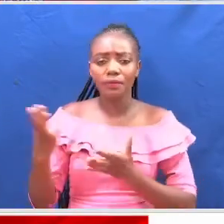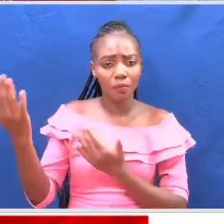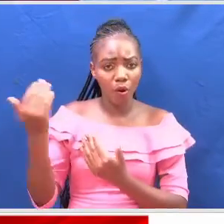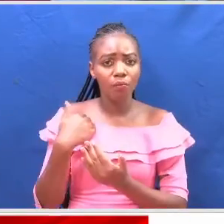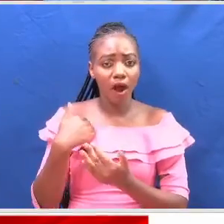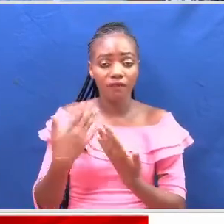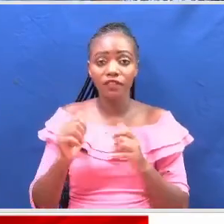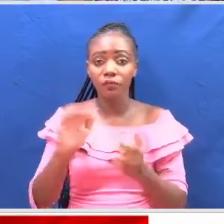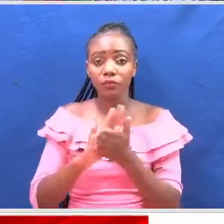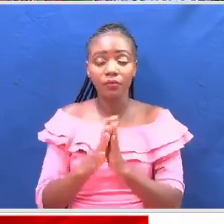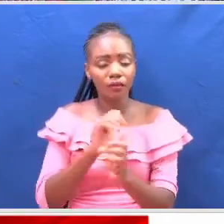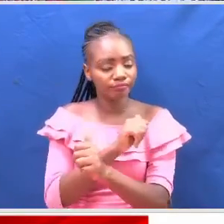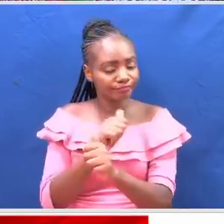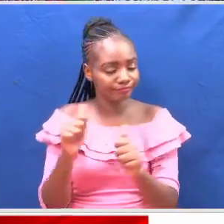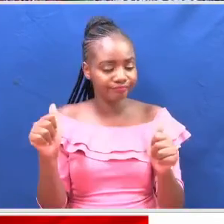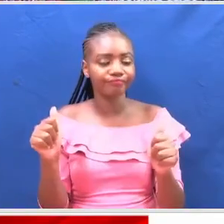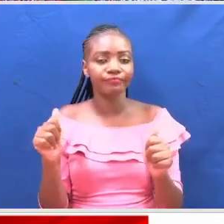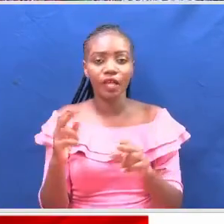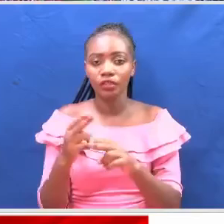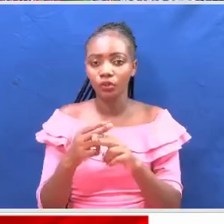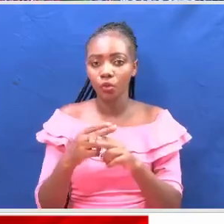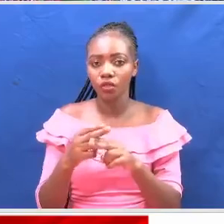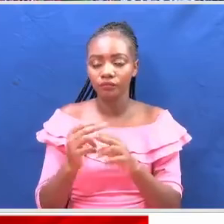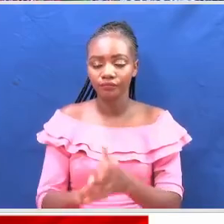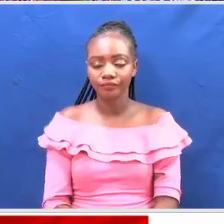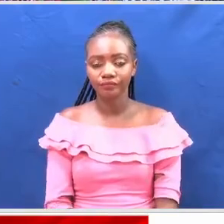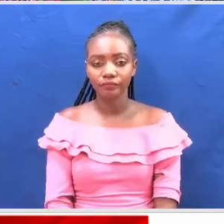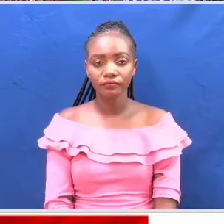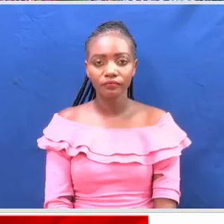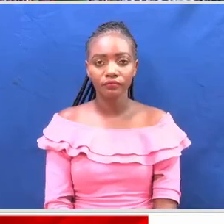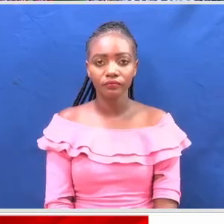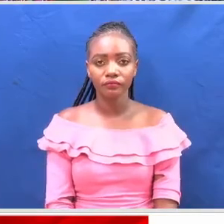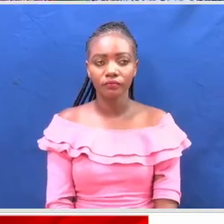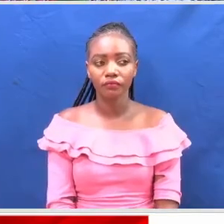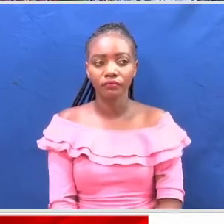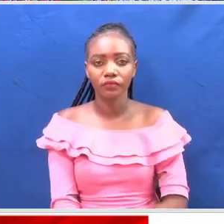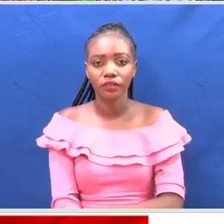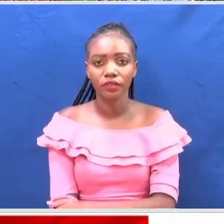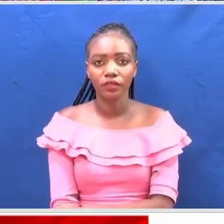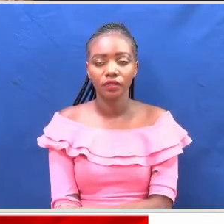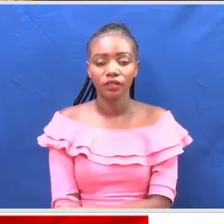that things will get back to normal soon. Musa Salah, TV 47, Nairobi.